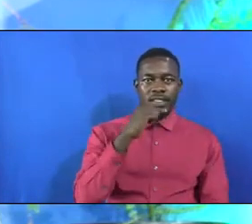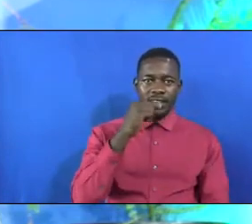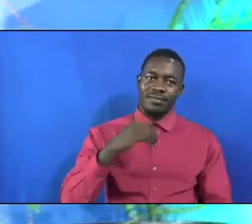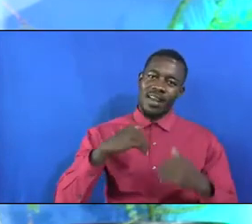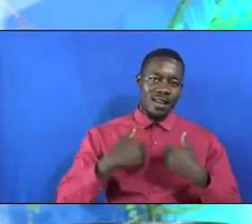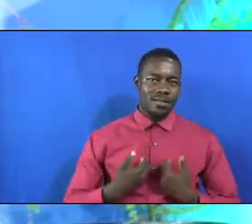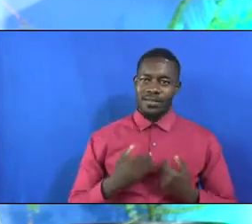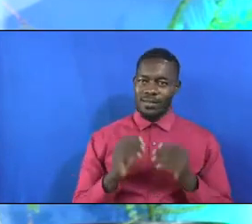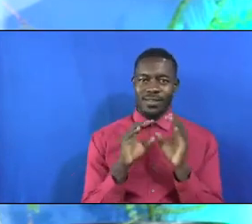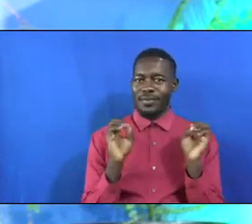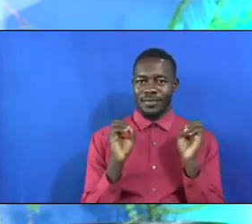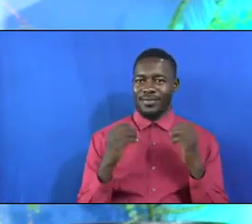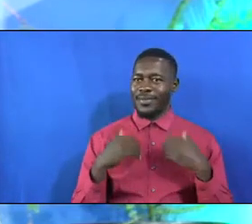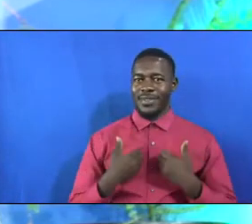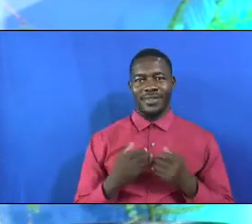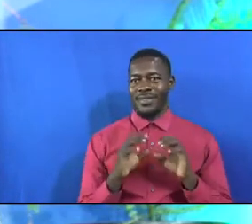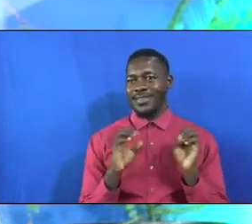tired.